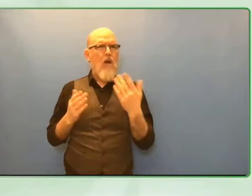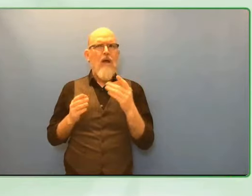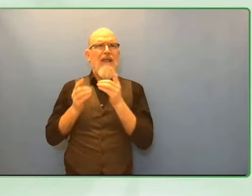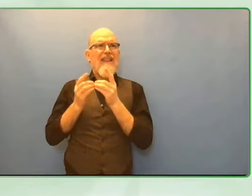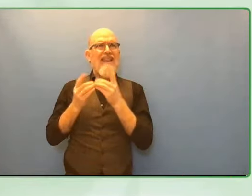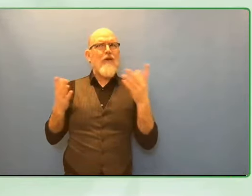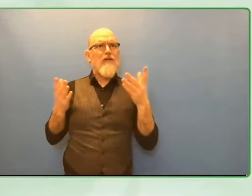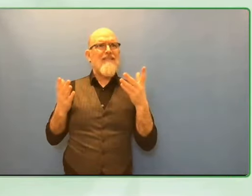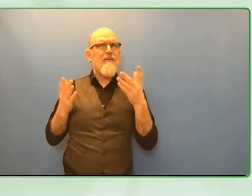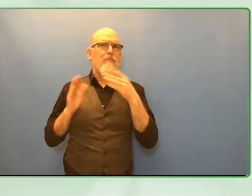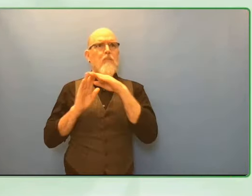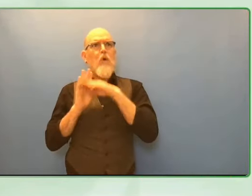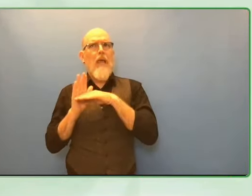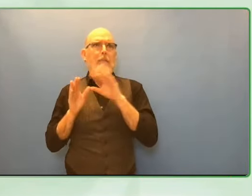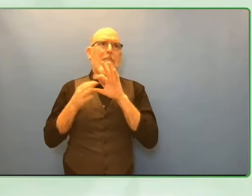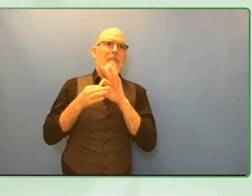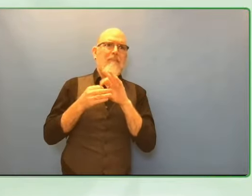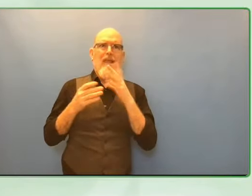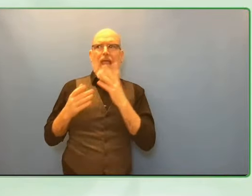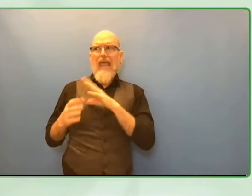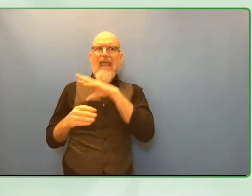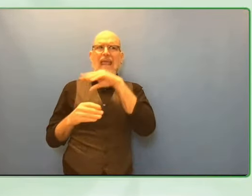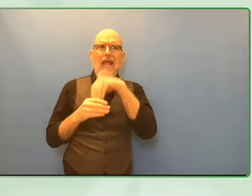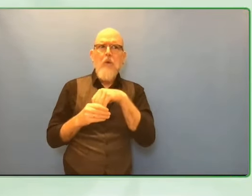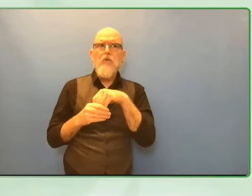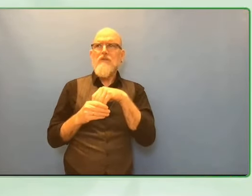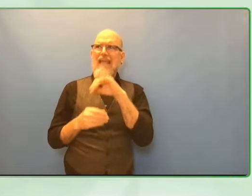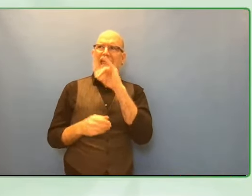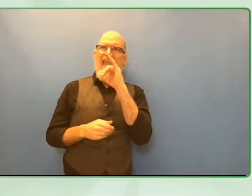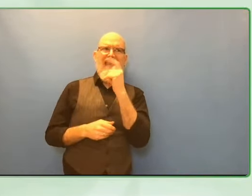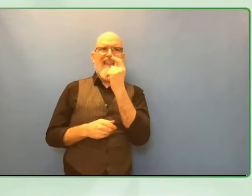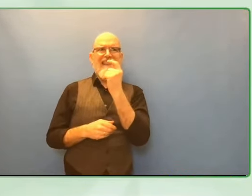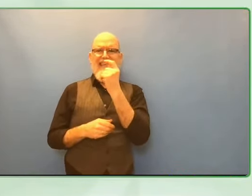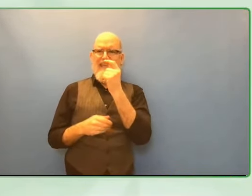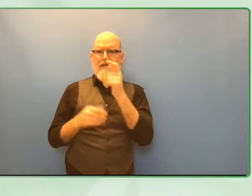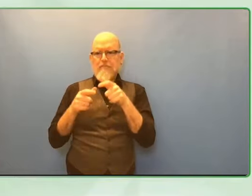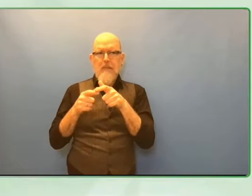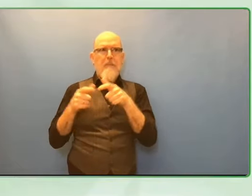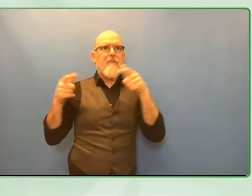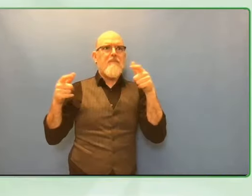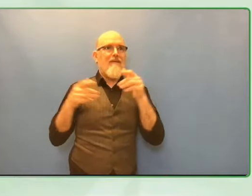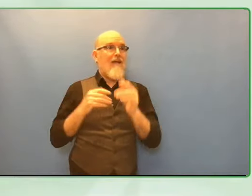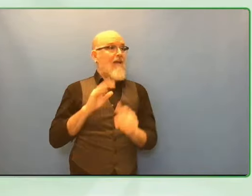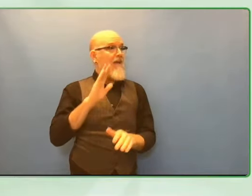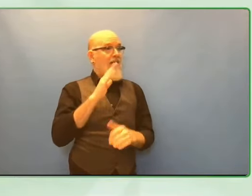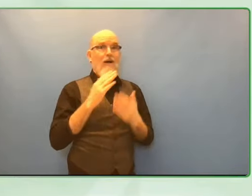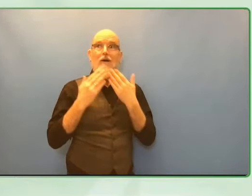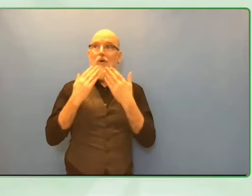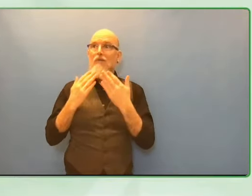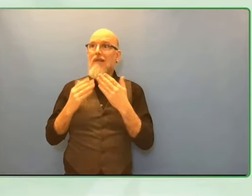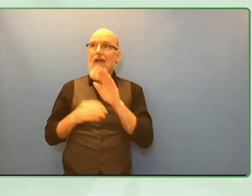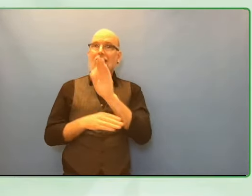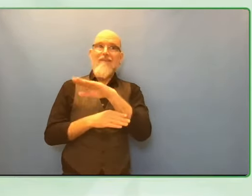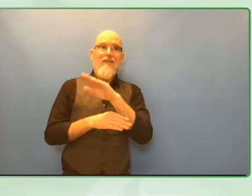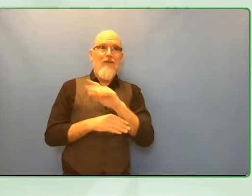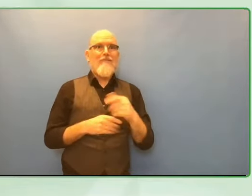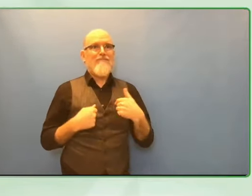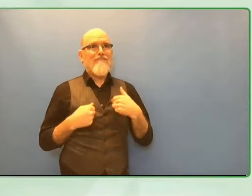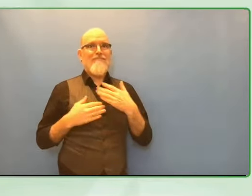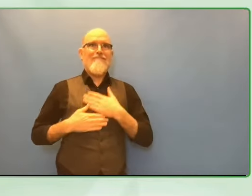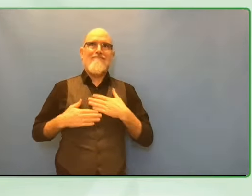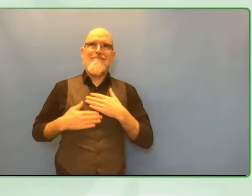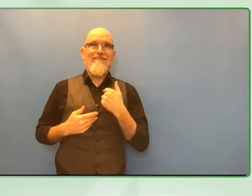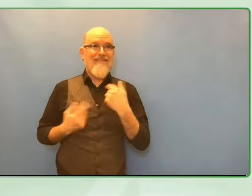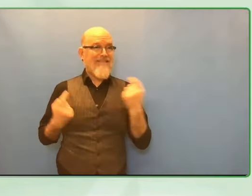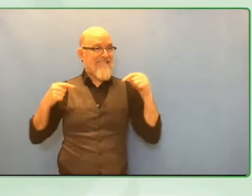the IT sector? Well, good afternoon, Tom, and thank you very much for having us. It's a great honor to be here, especially talking about